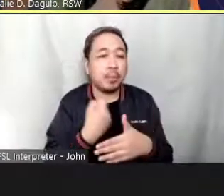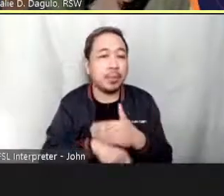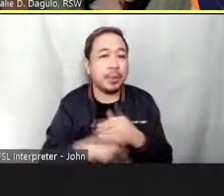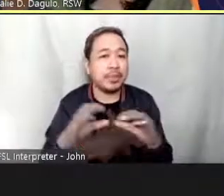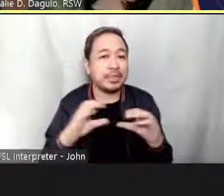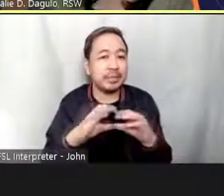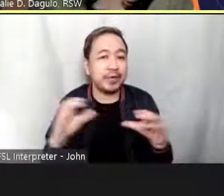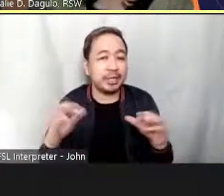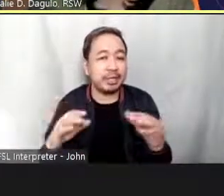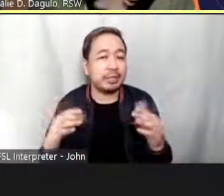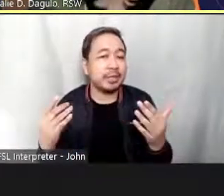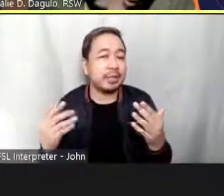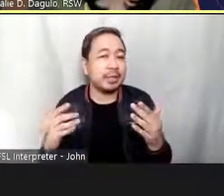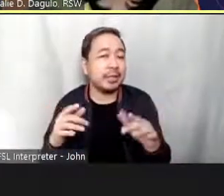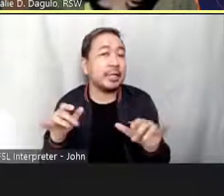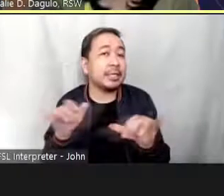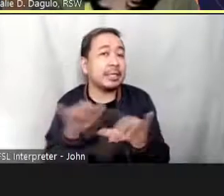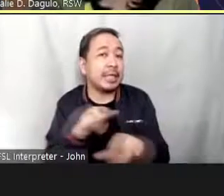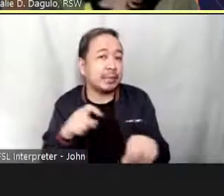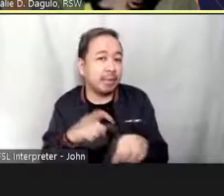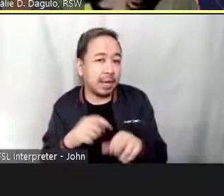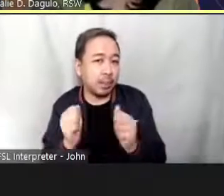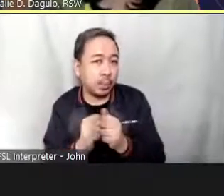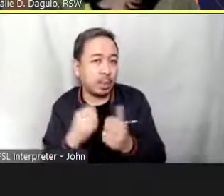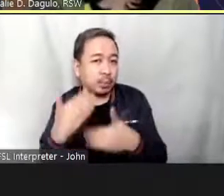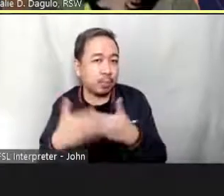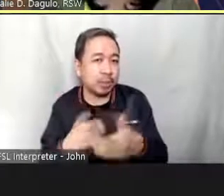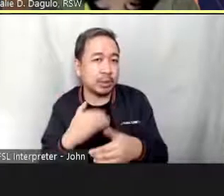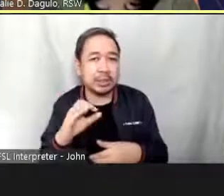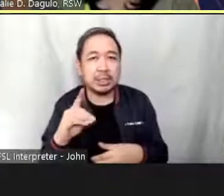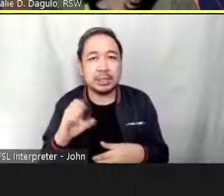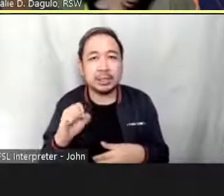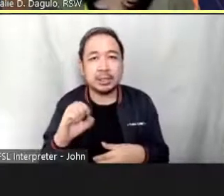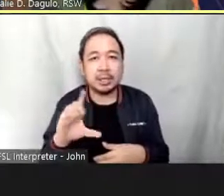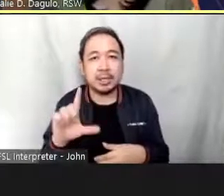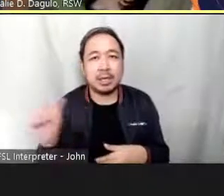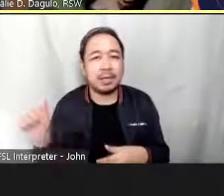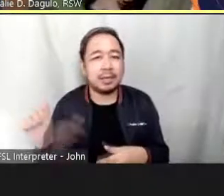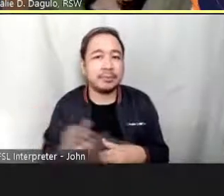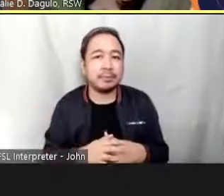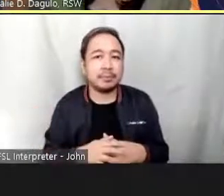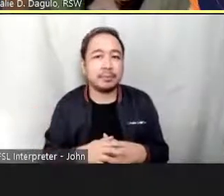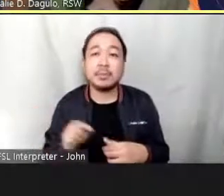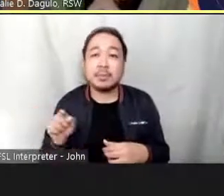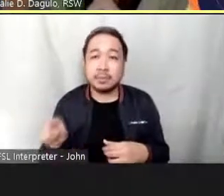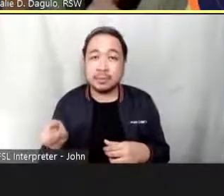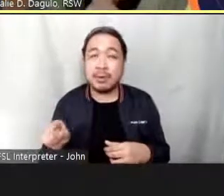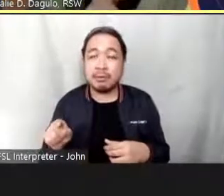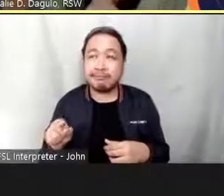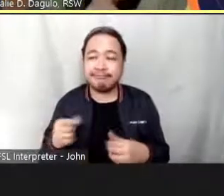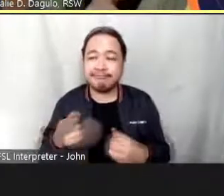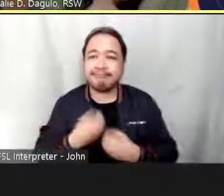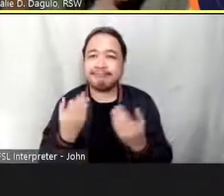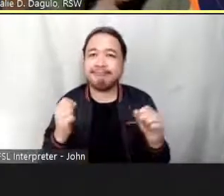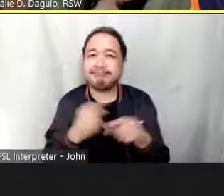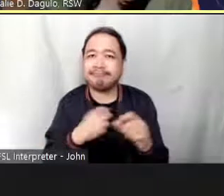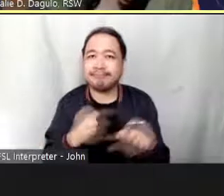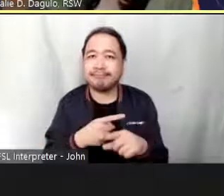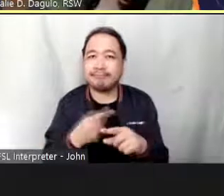of CDCLAA. And this is expressed very openly by our participants in the focus group